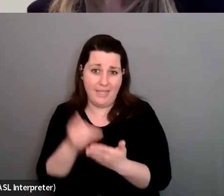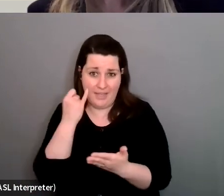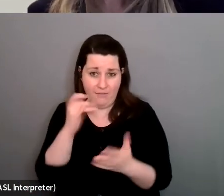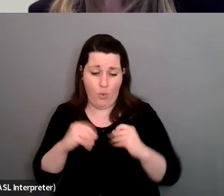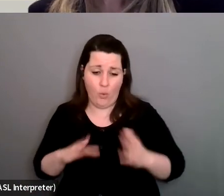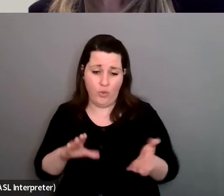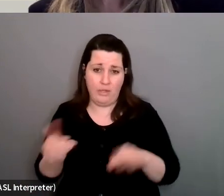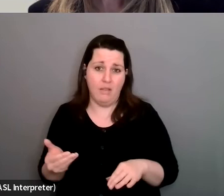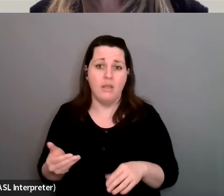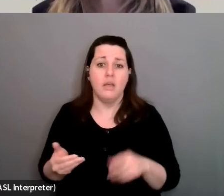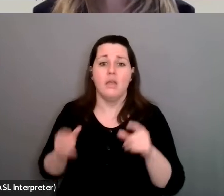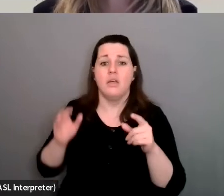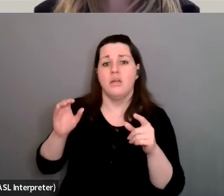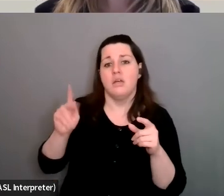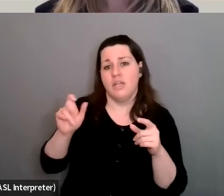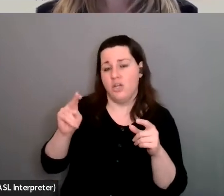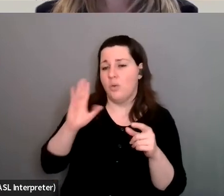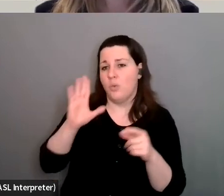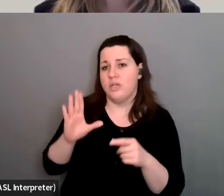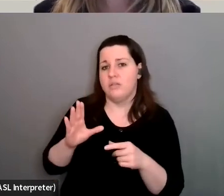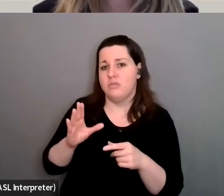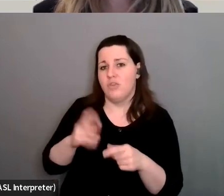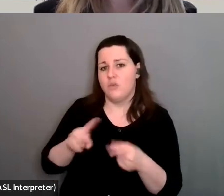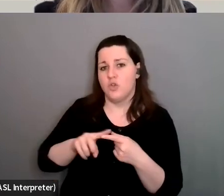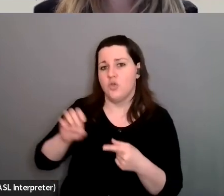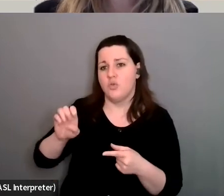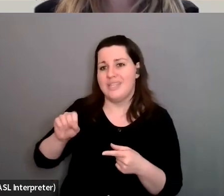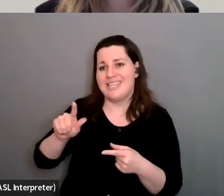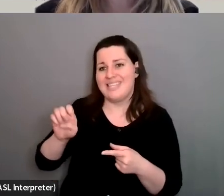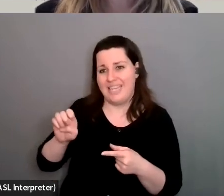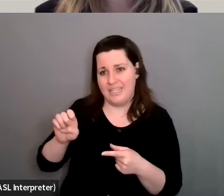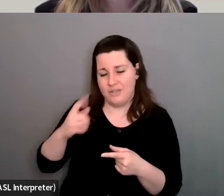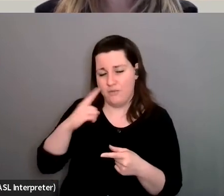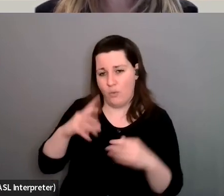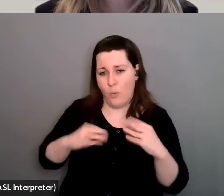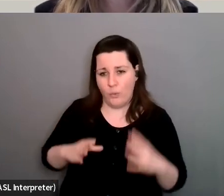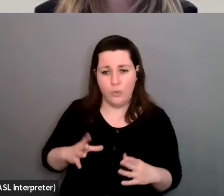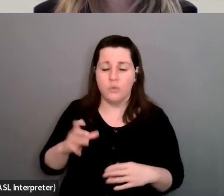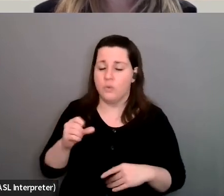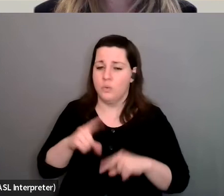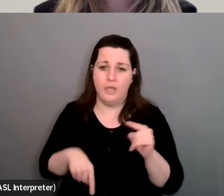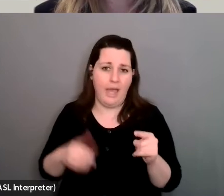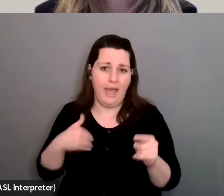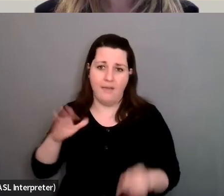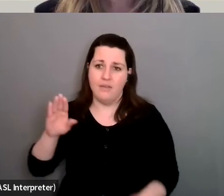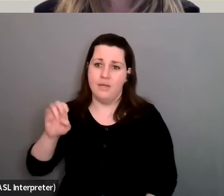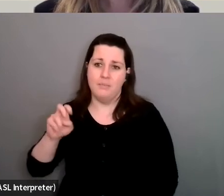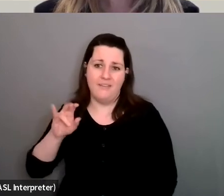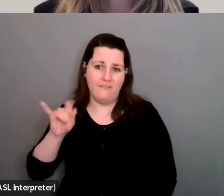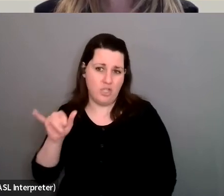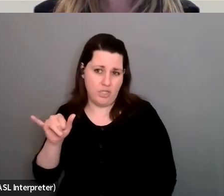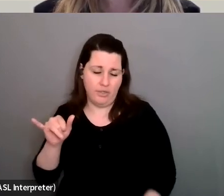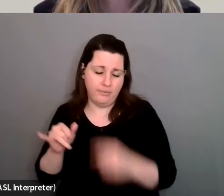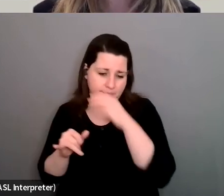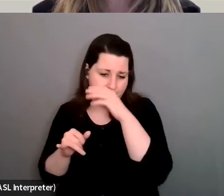They would go to the estate of the owner. So, okay. So there is no ability to name a beneficiary per se.